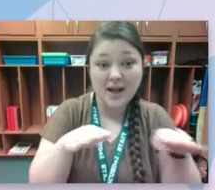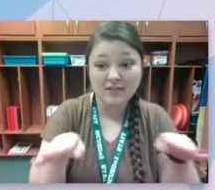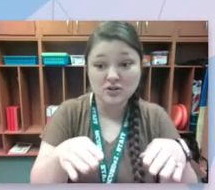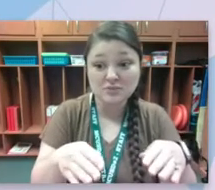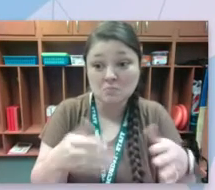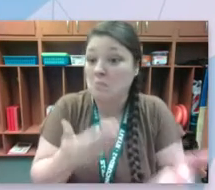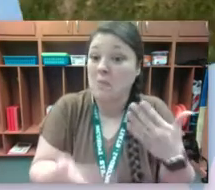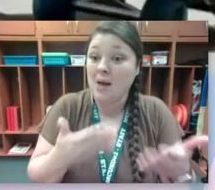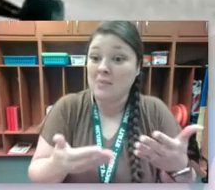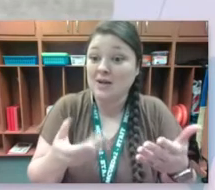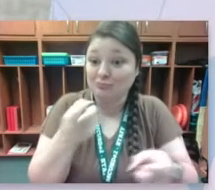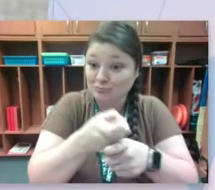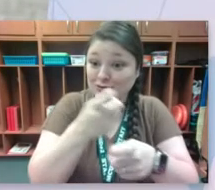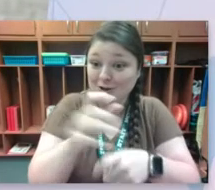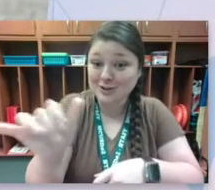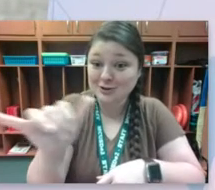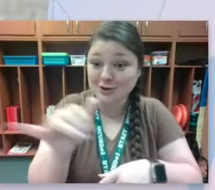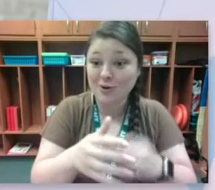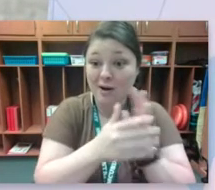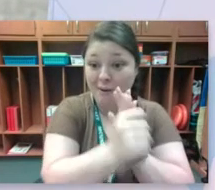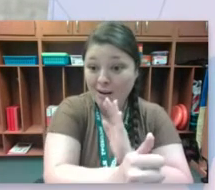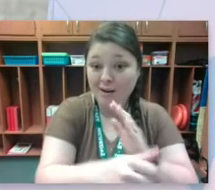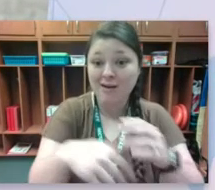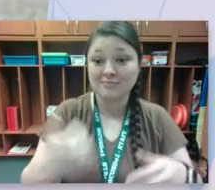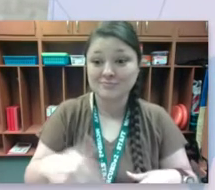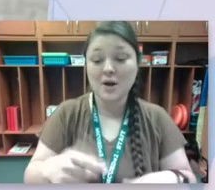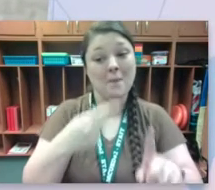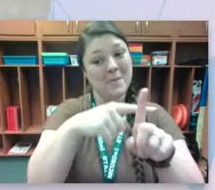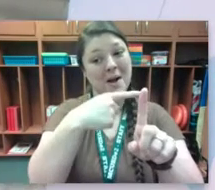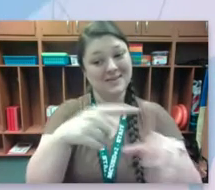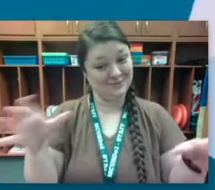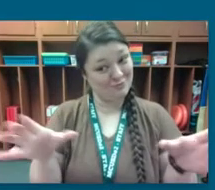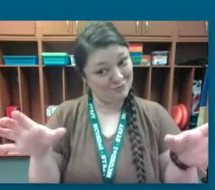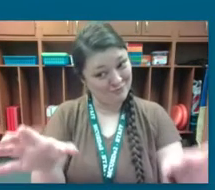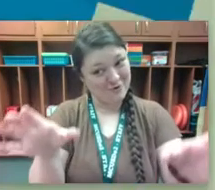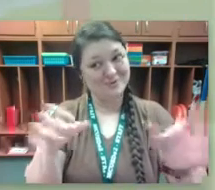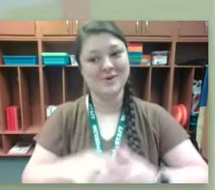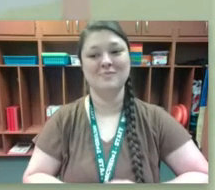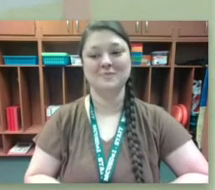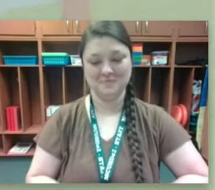tricks. You can do this using positive reinforcement.